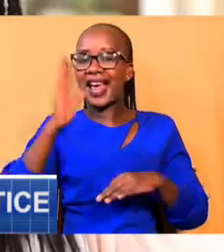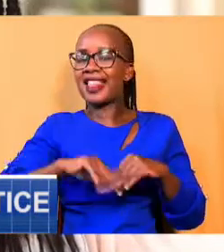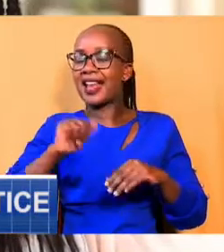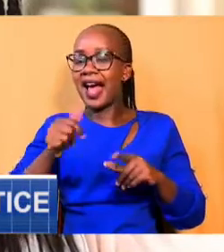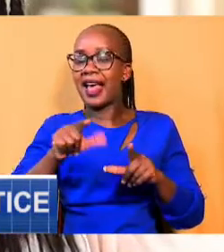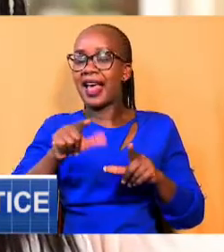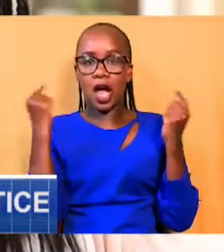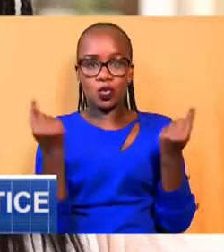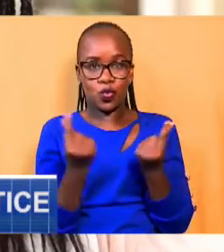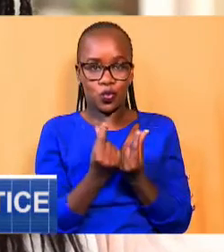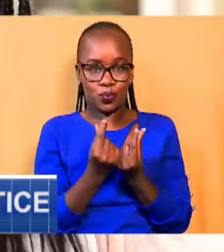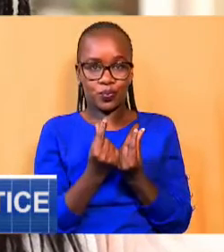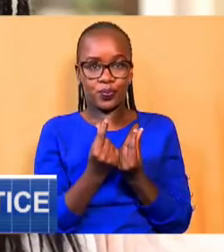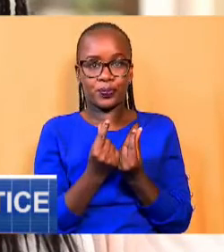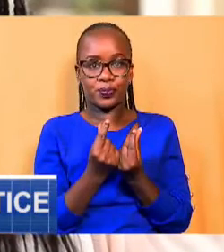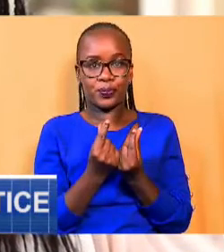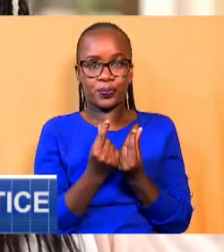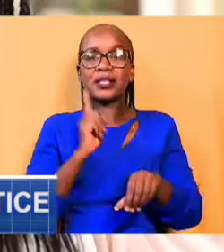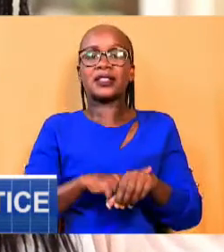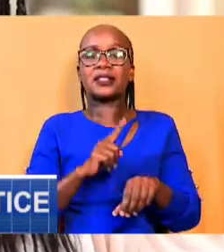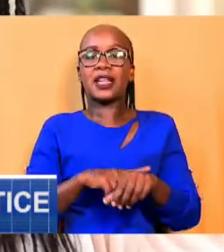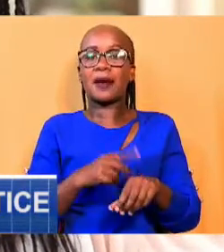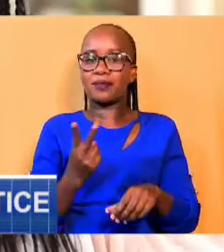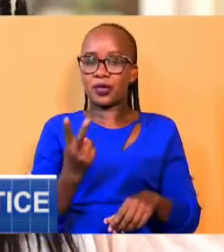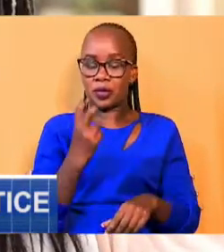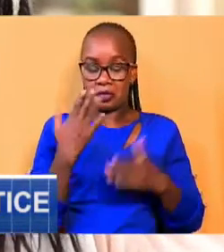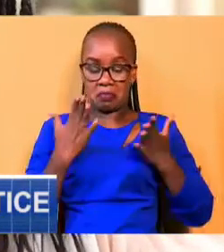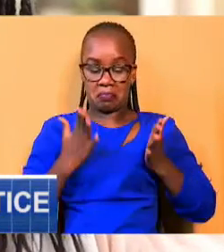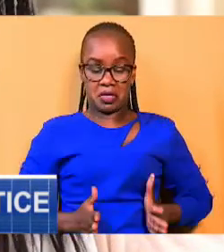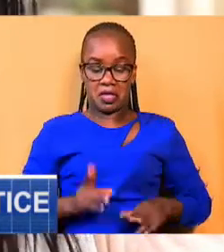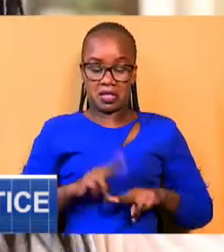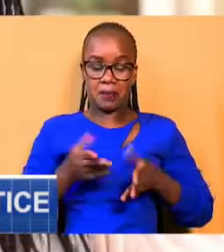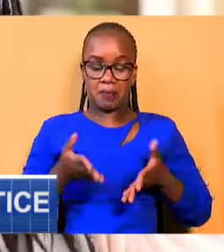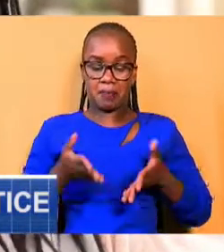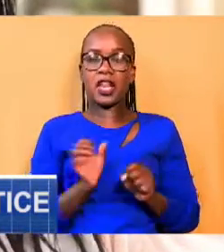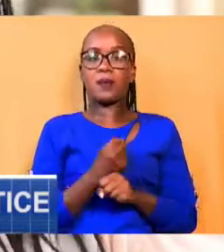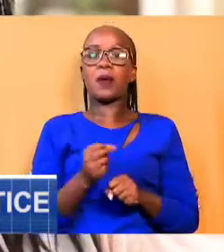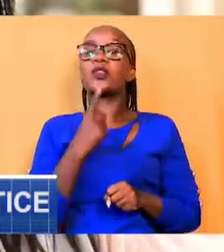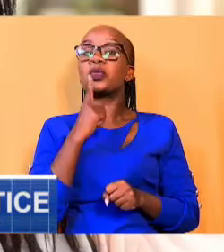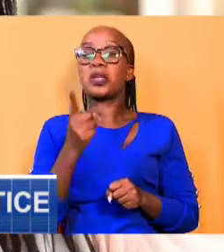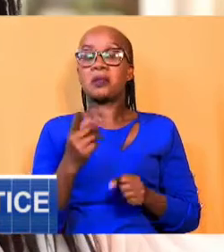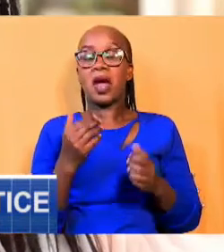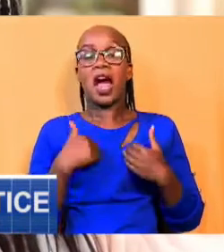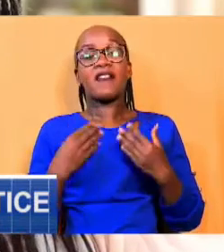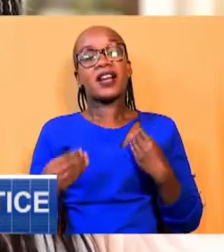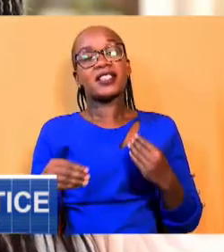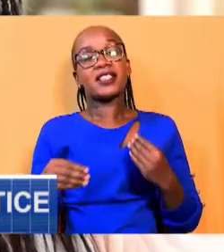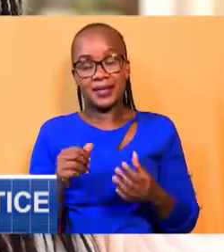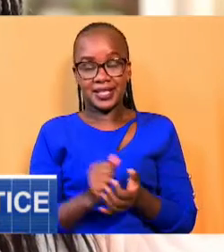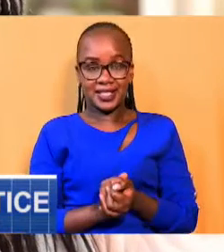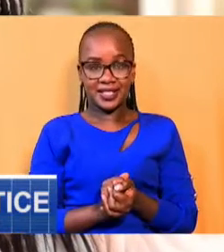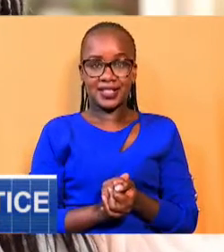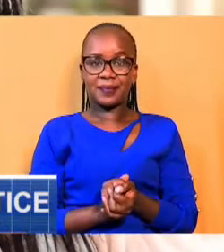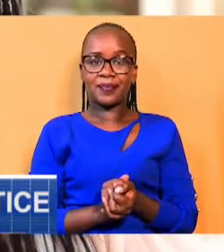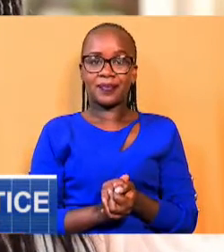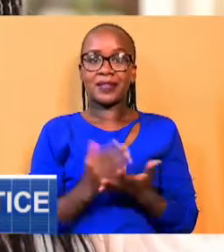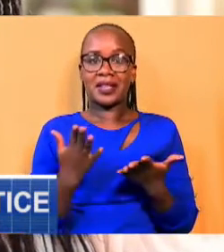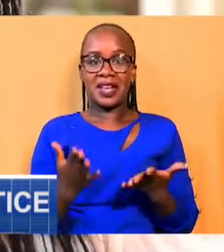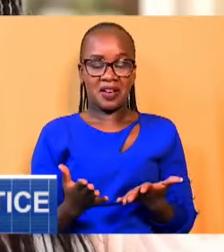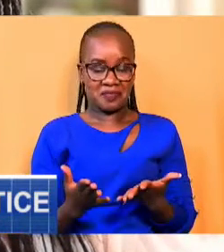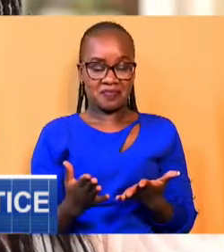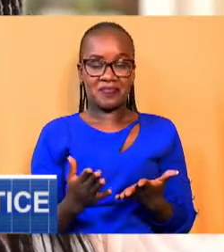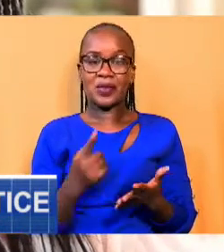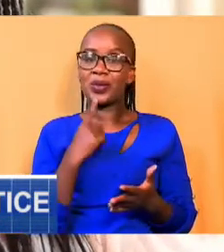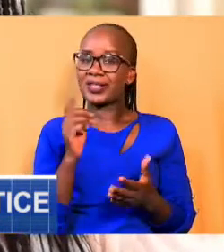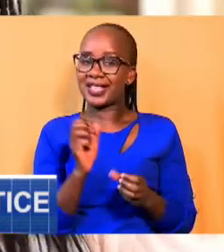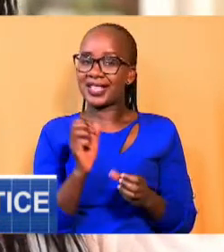than any other group. So when you see me seated here, you cannot tell whether or not I have a disability. You will make